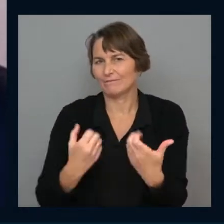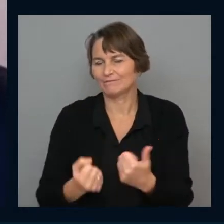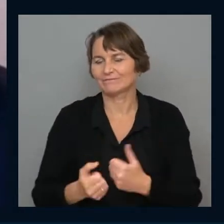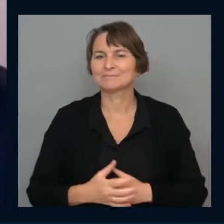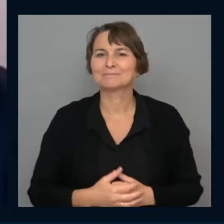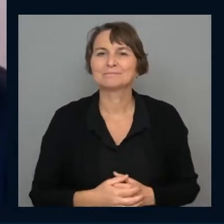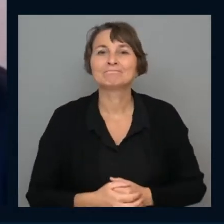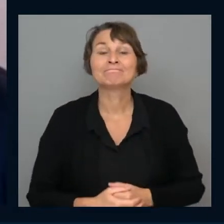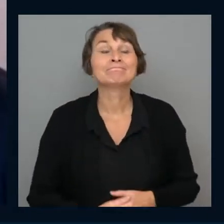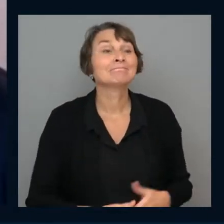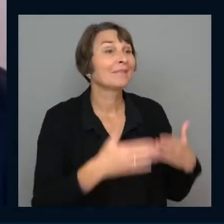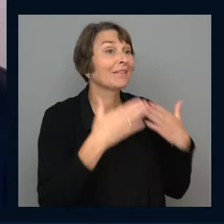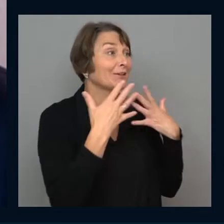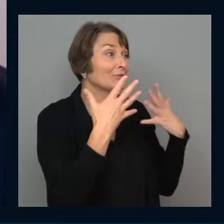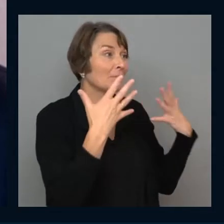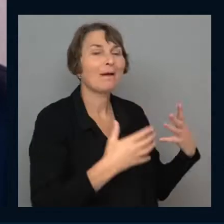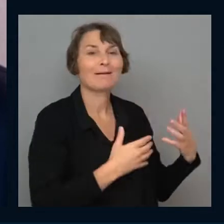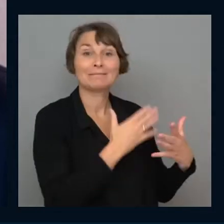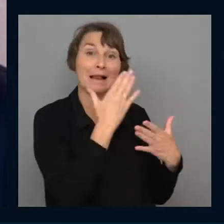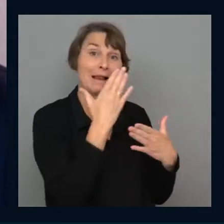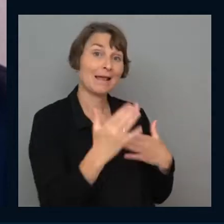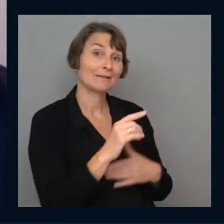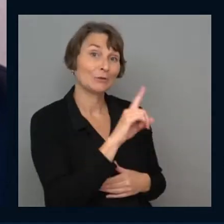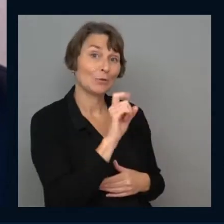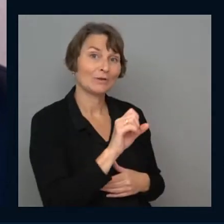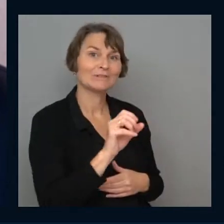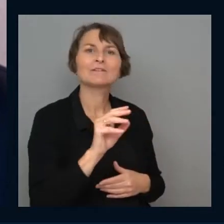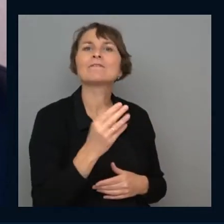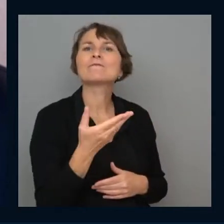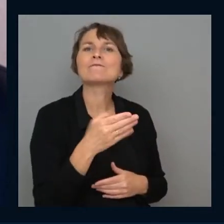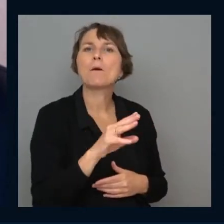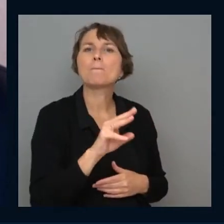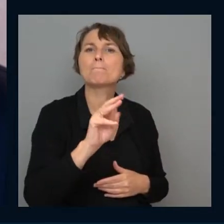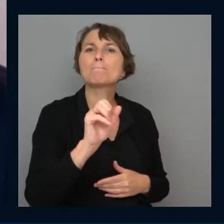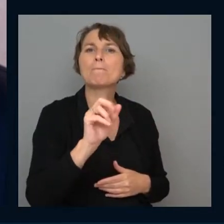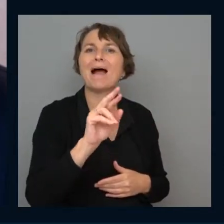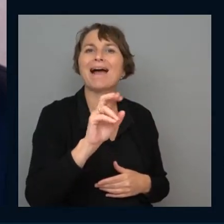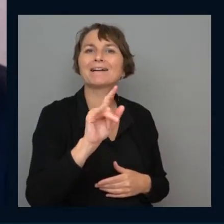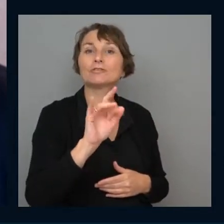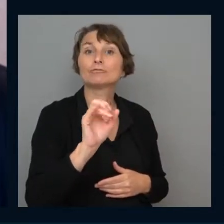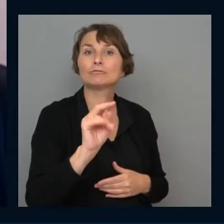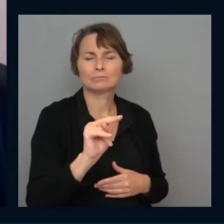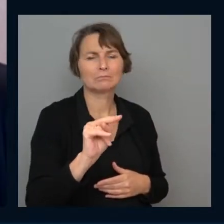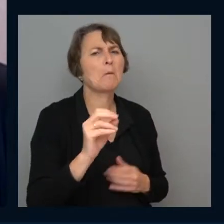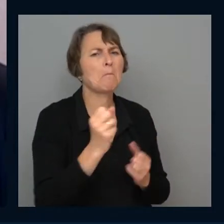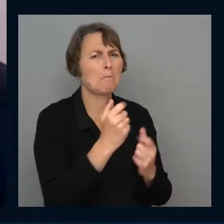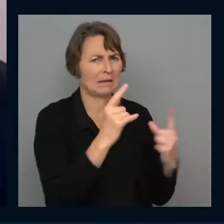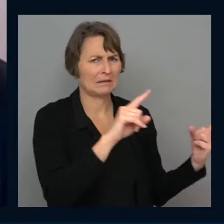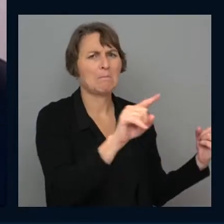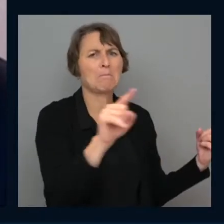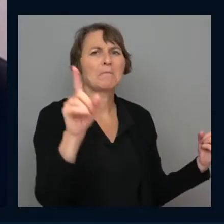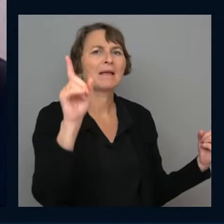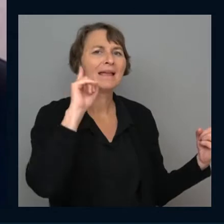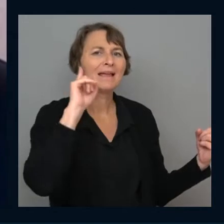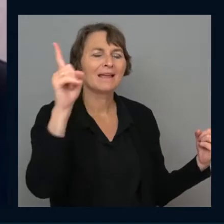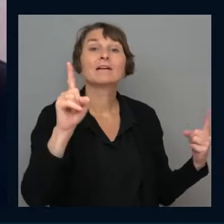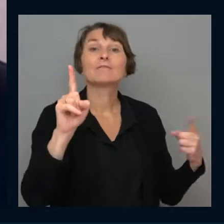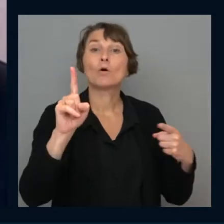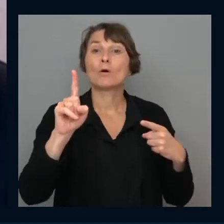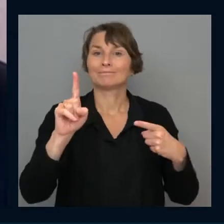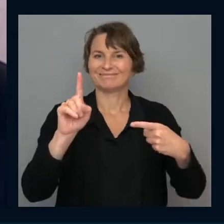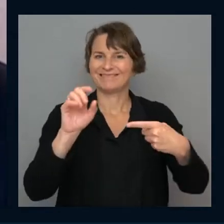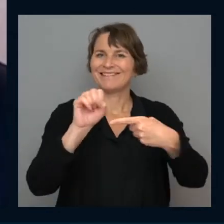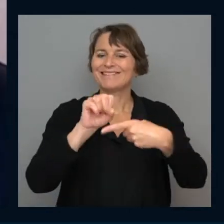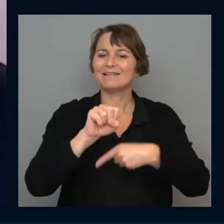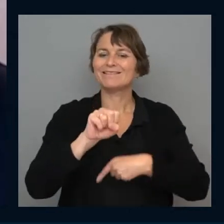final question is from Maarten, and this is a question I hear a lot in regards of deploying to slots as well. How